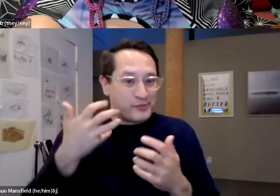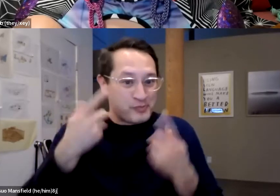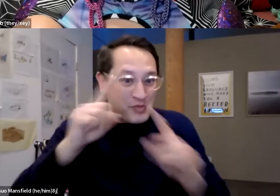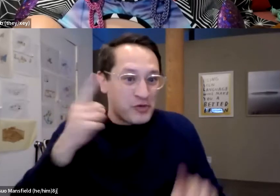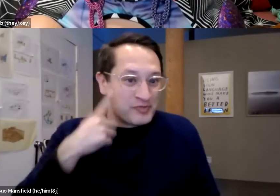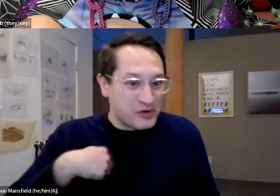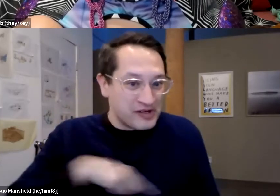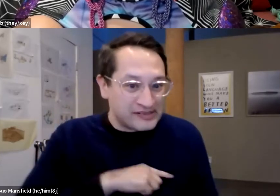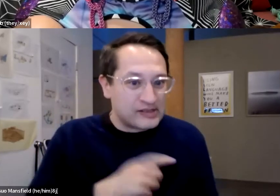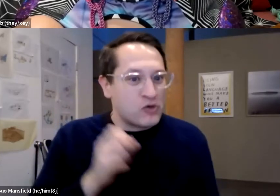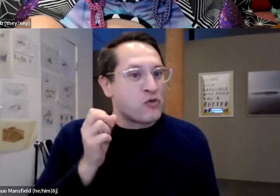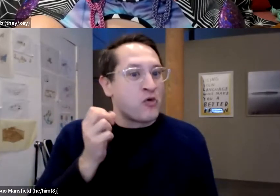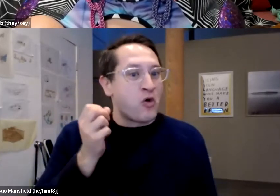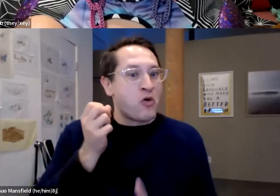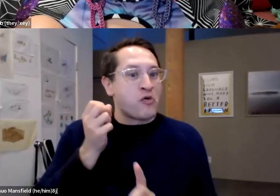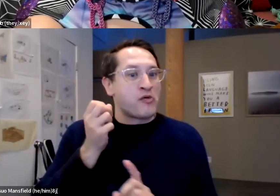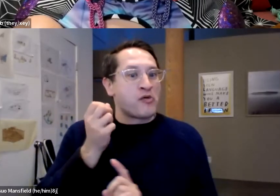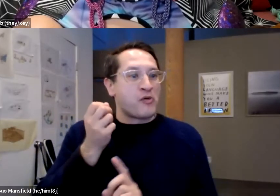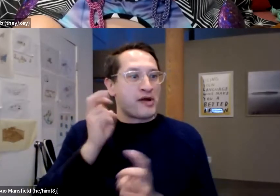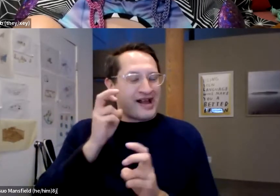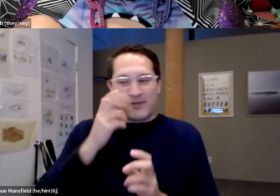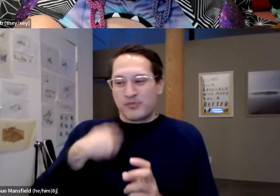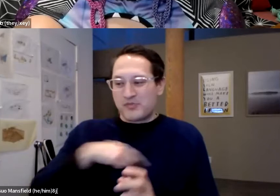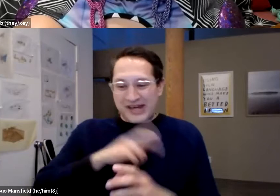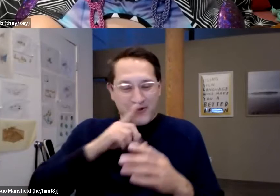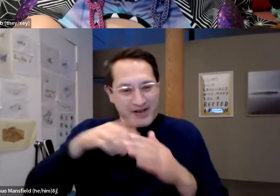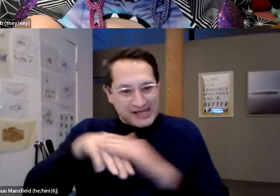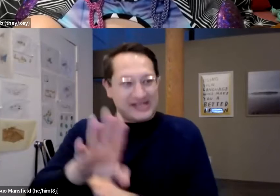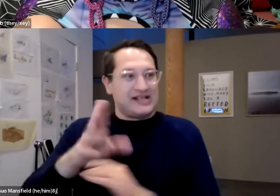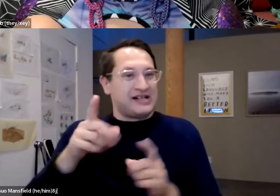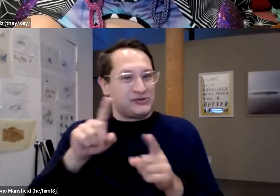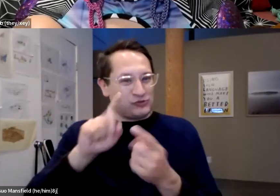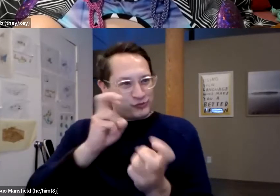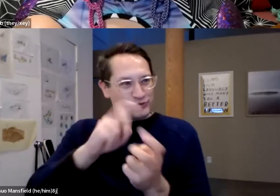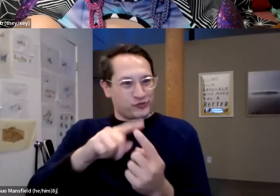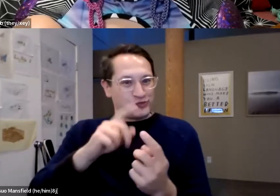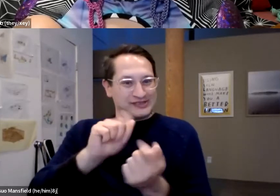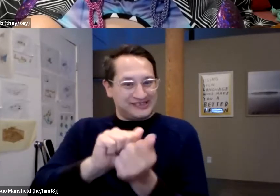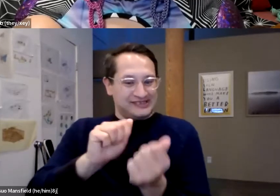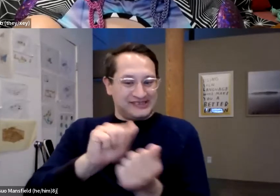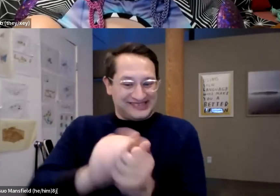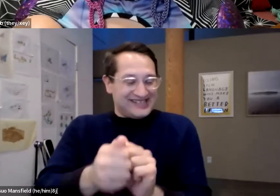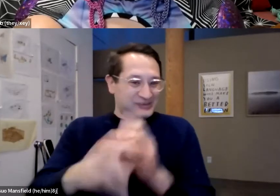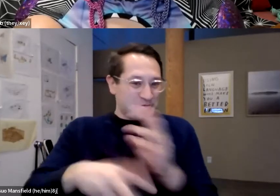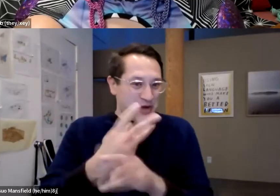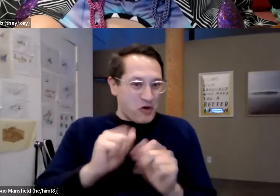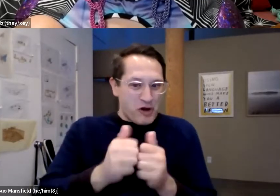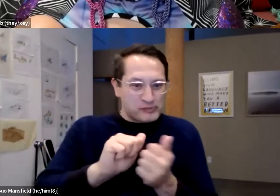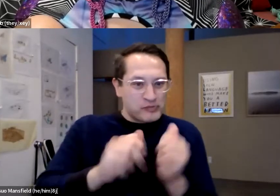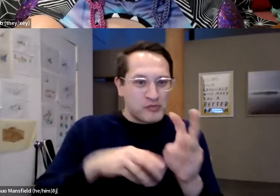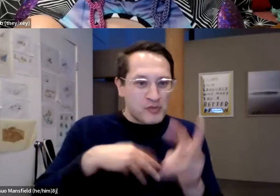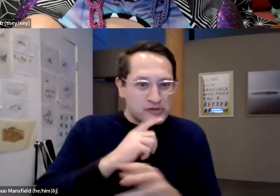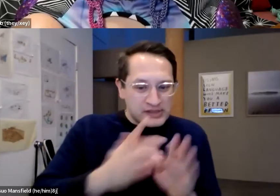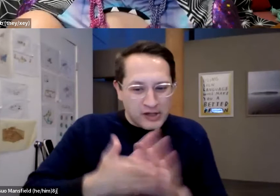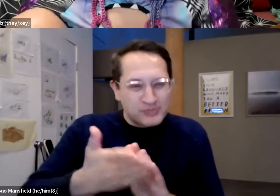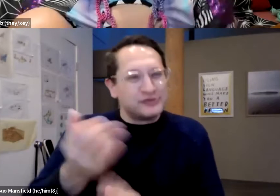us, to better work for us, right? And so we are entering design